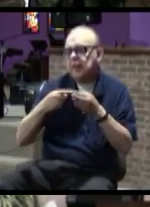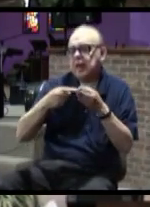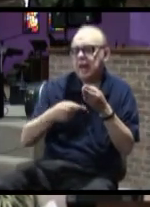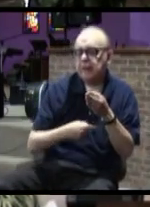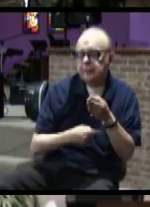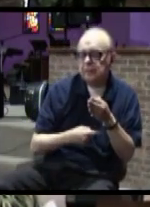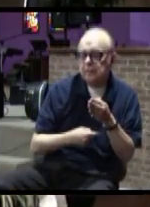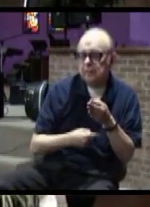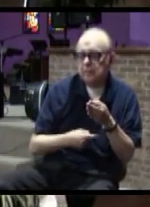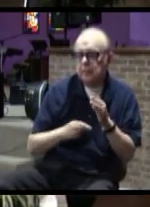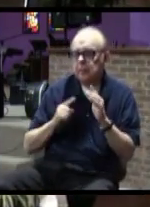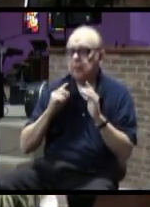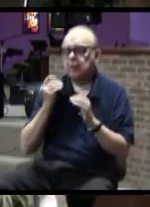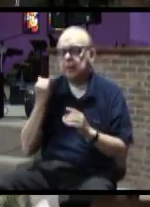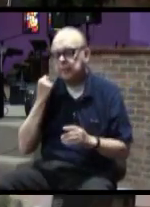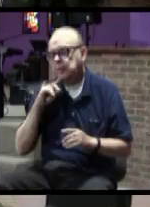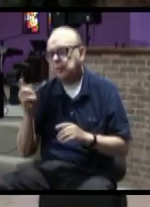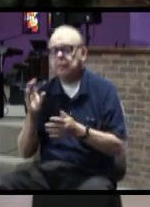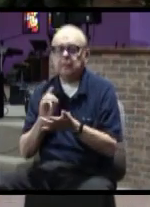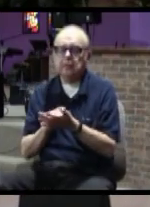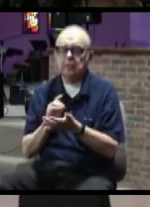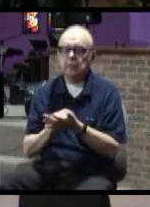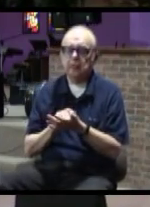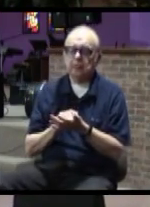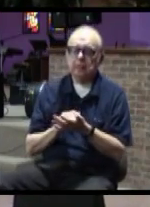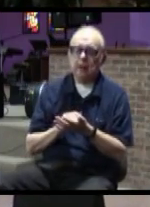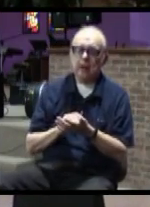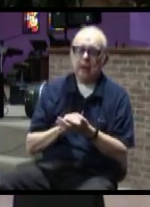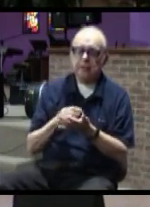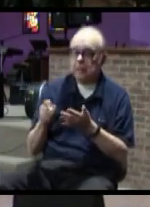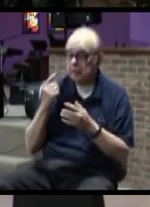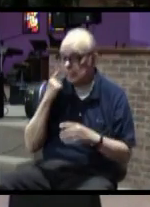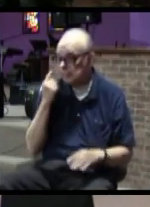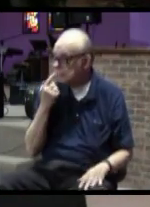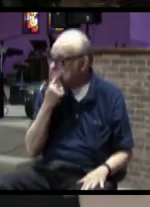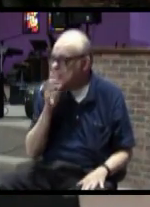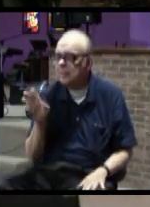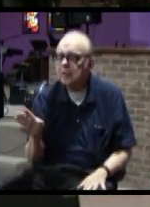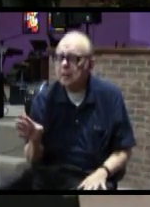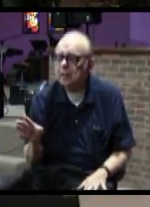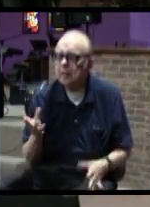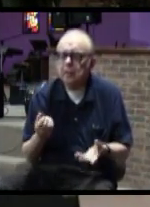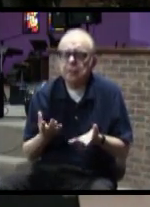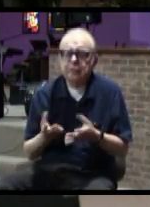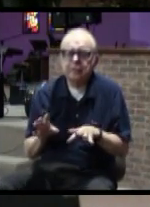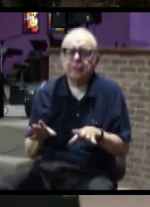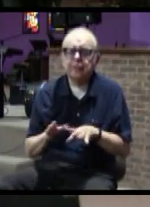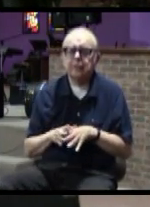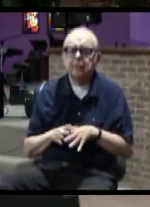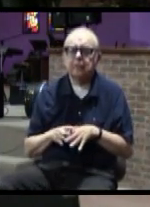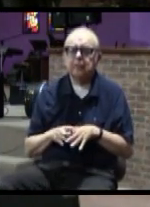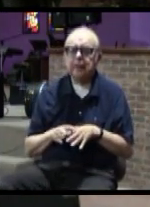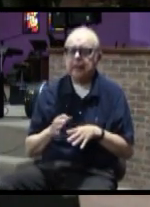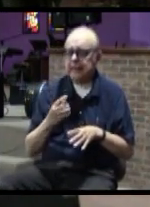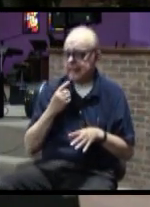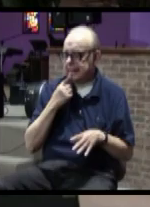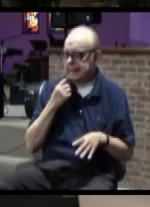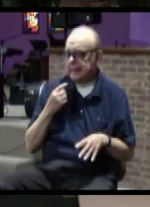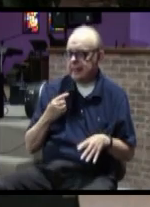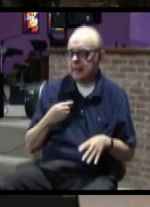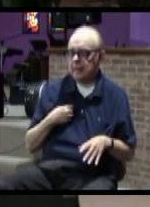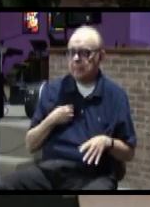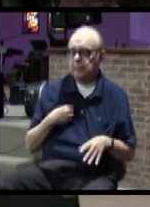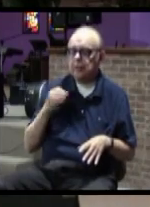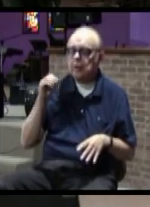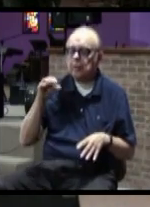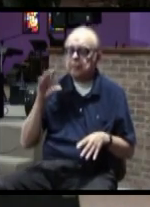external. Do you ever go into the doctor, and he's doing an eye exam, and he says, okay, here's what I want you to do.